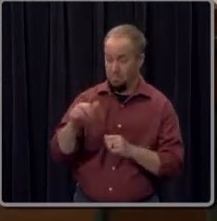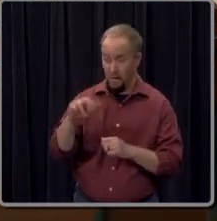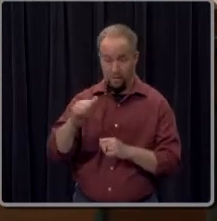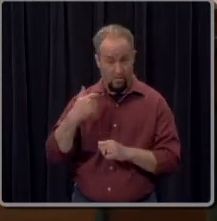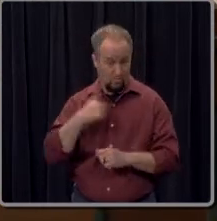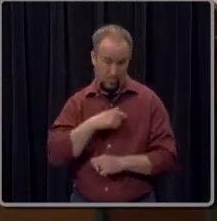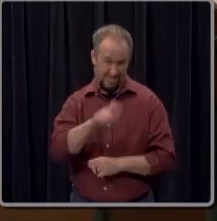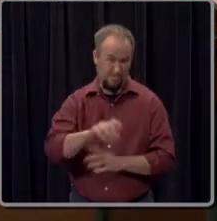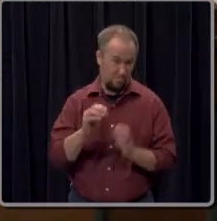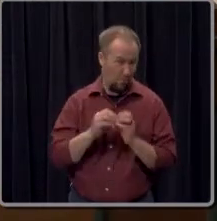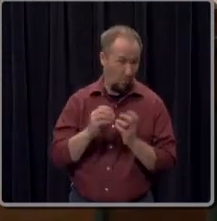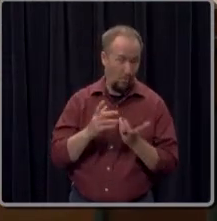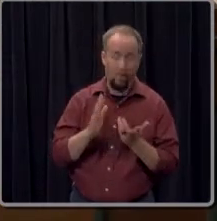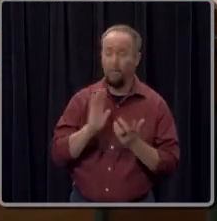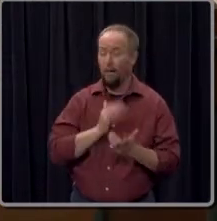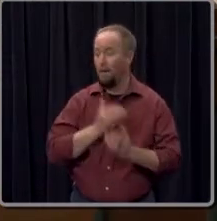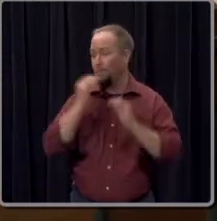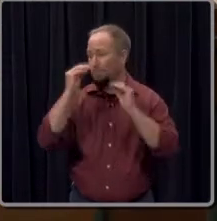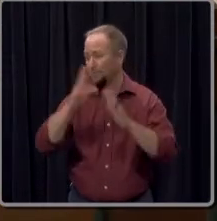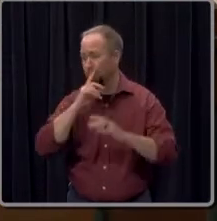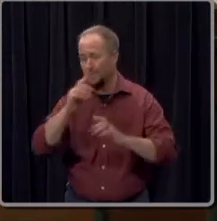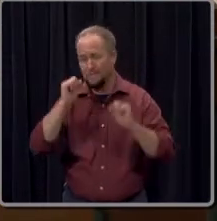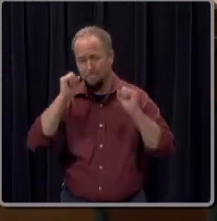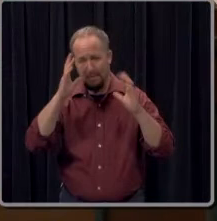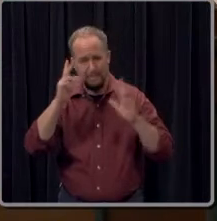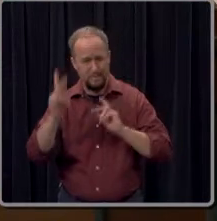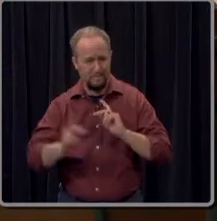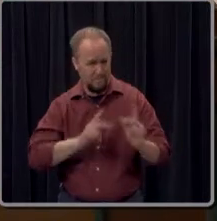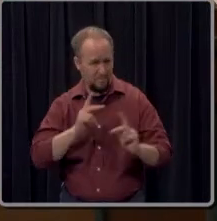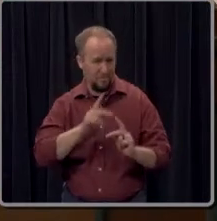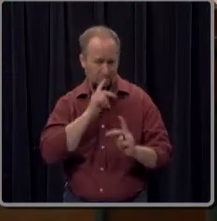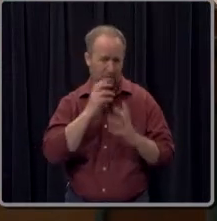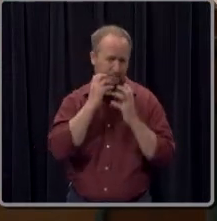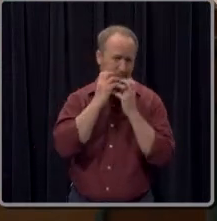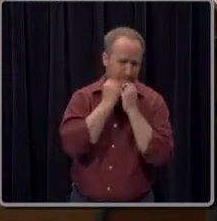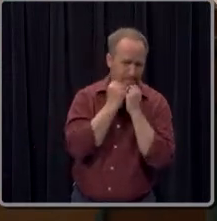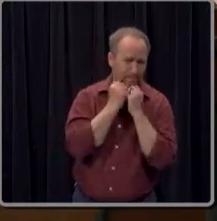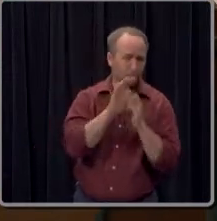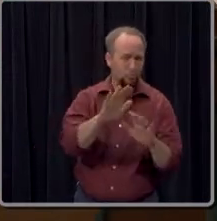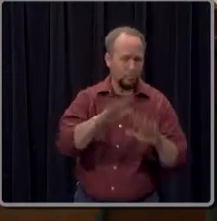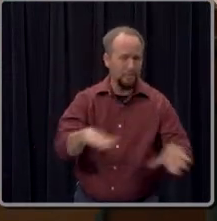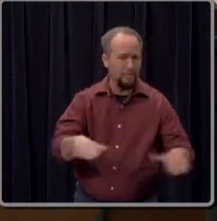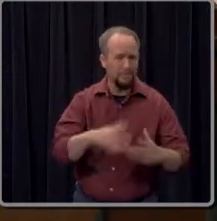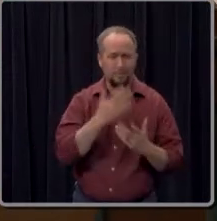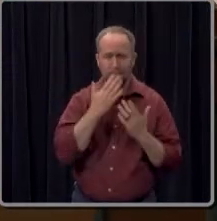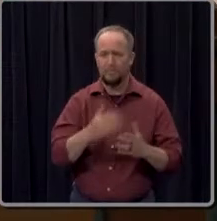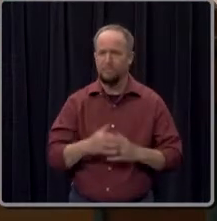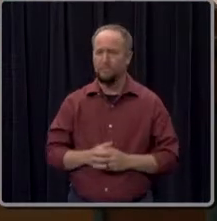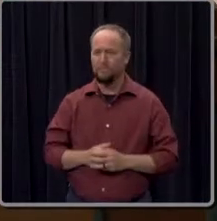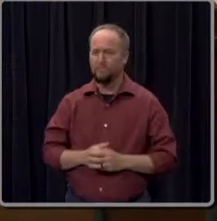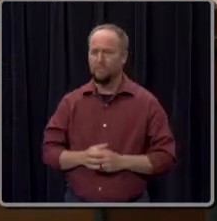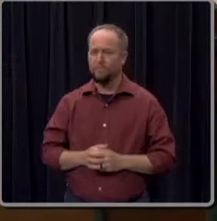them. And our teachers are really, really amazing people that care and love your kids. So thank you.